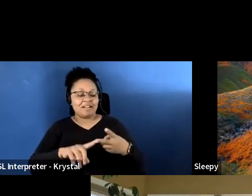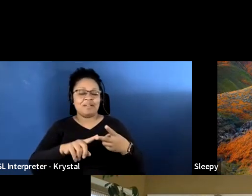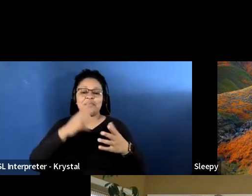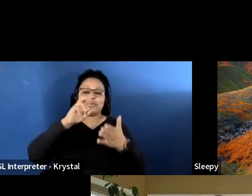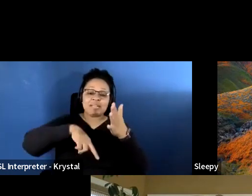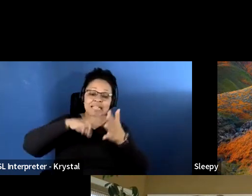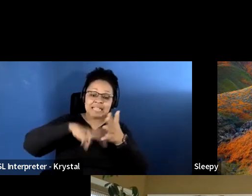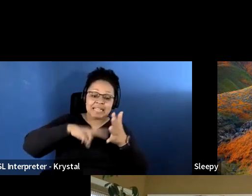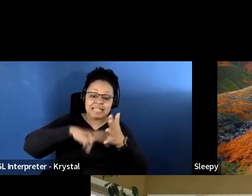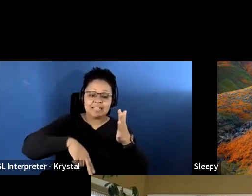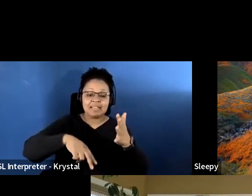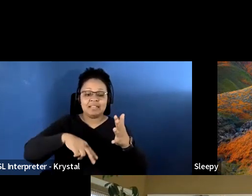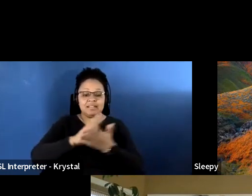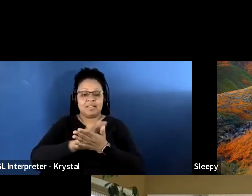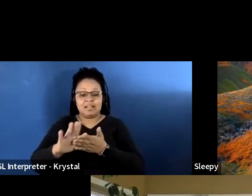nice.